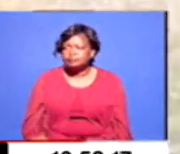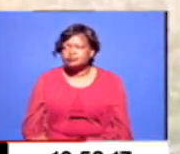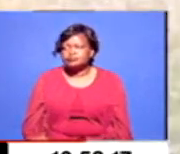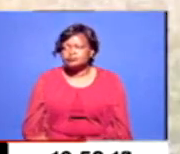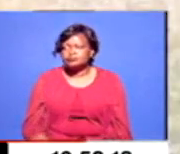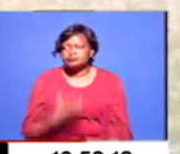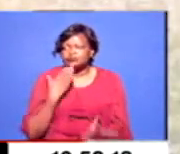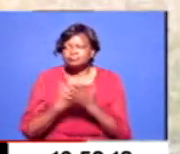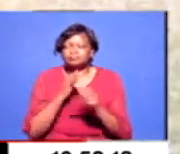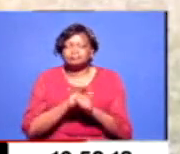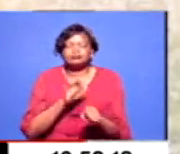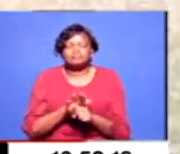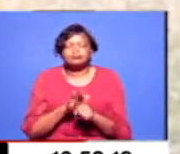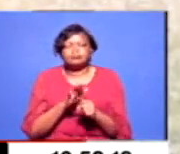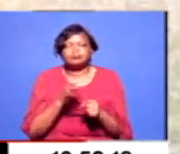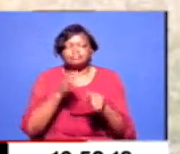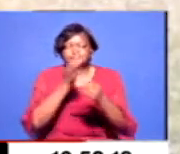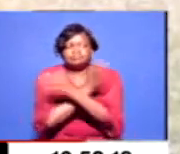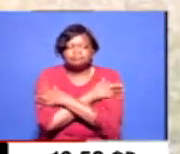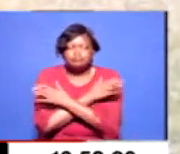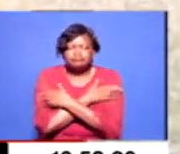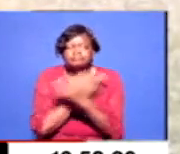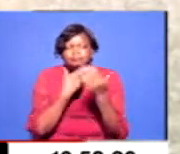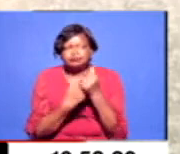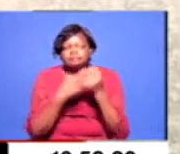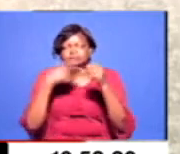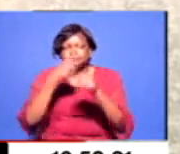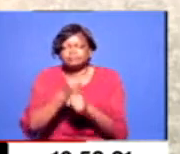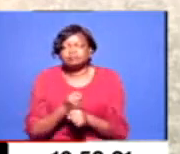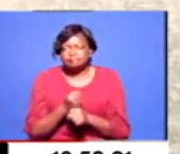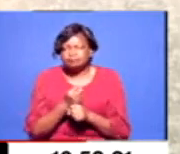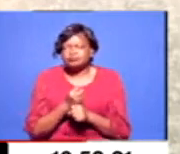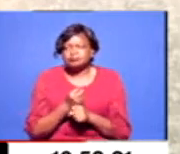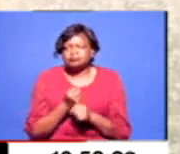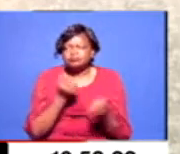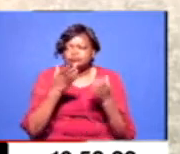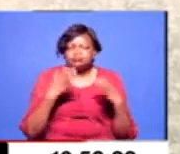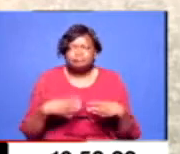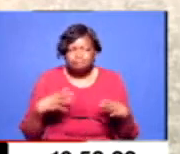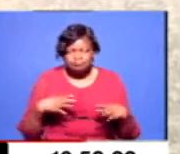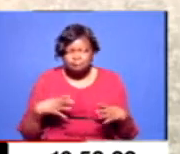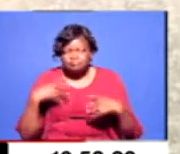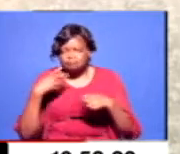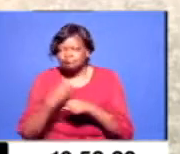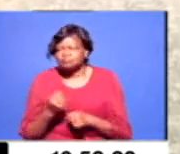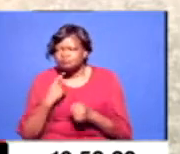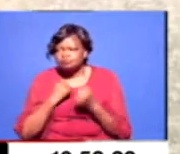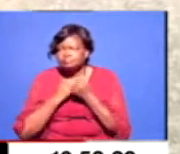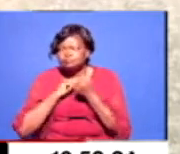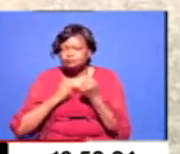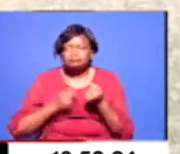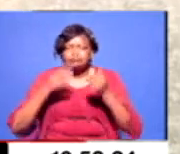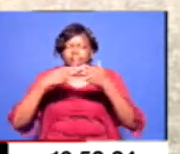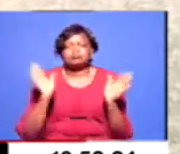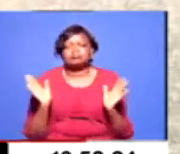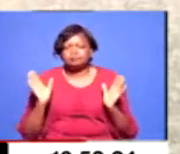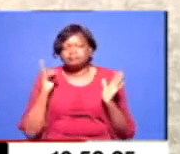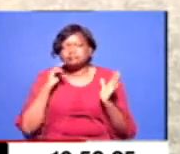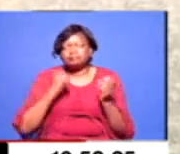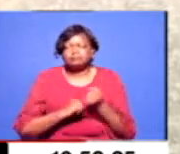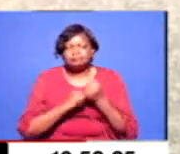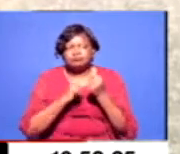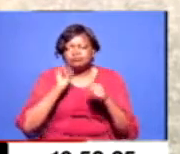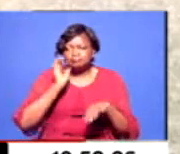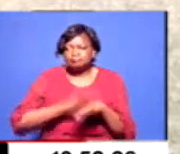friends, partners, organizations, business people who would want to support us, we are so open. You can find us